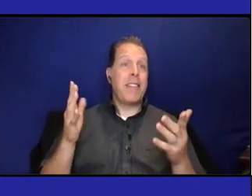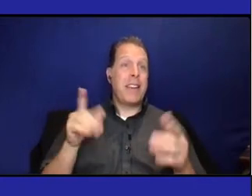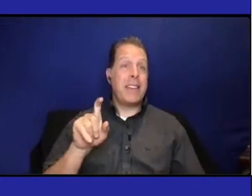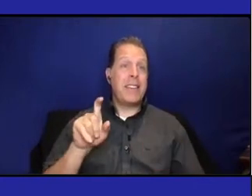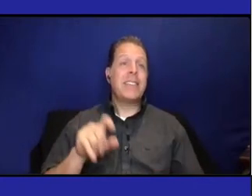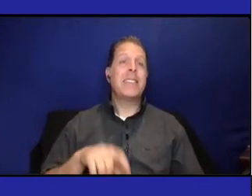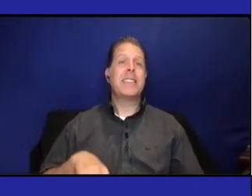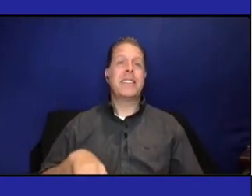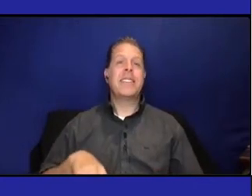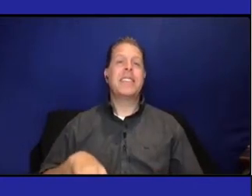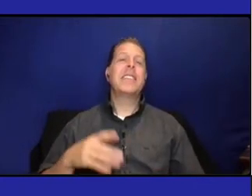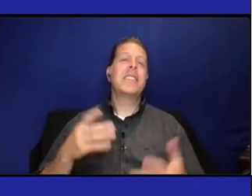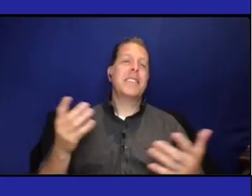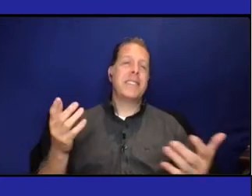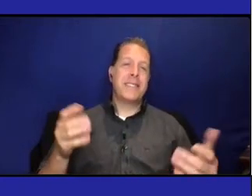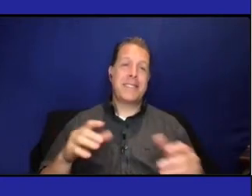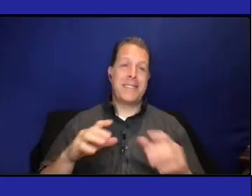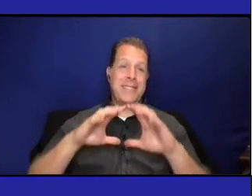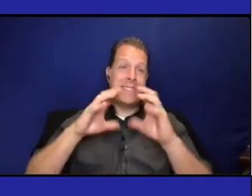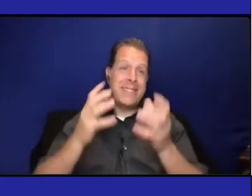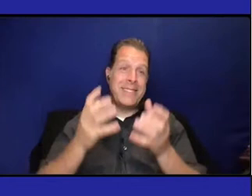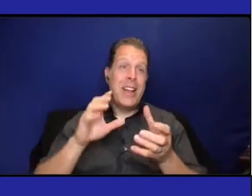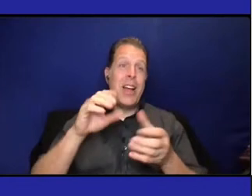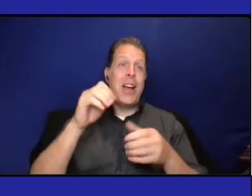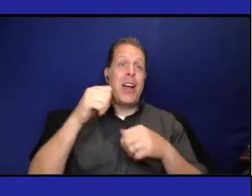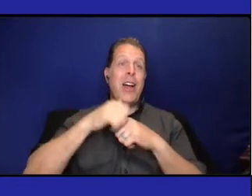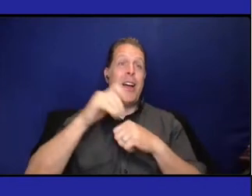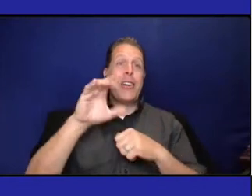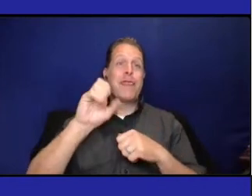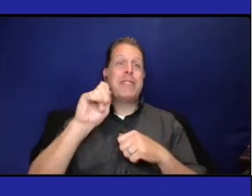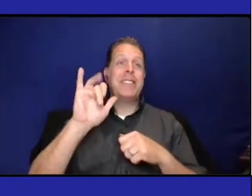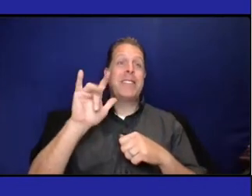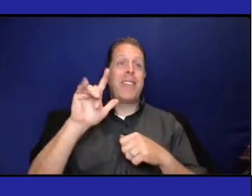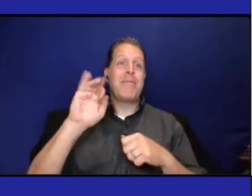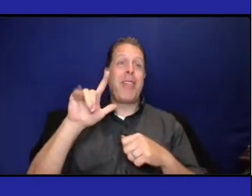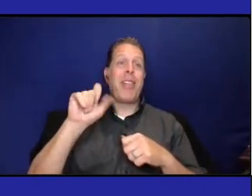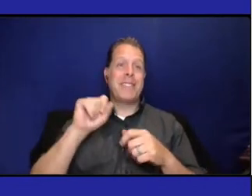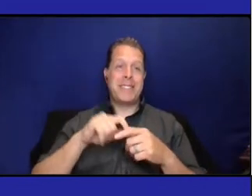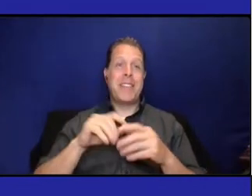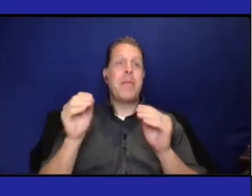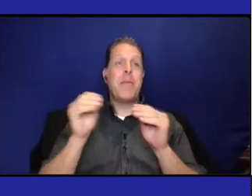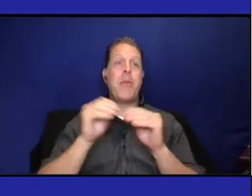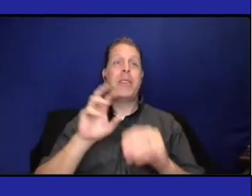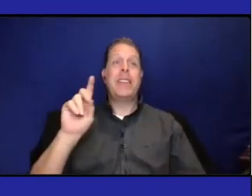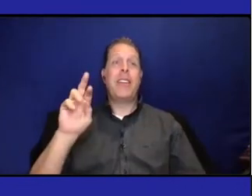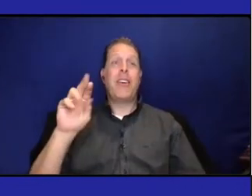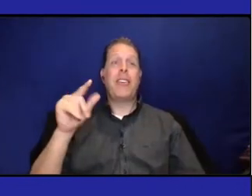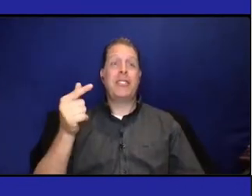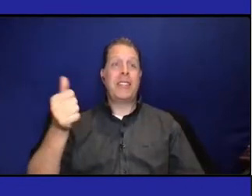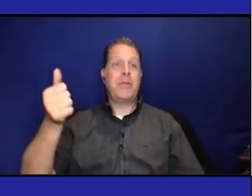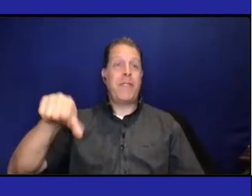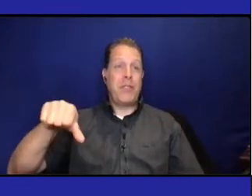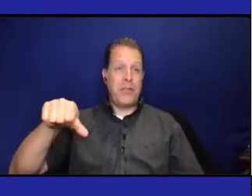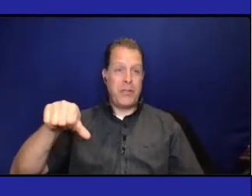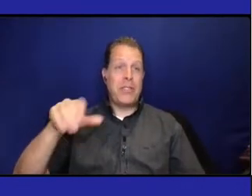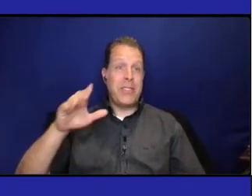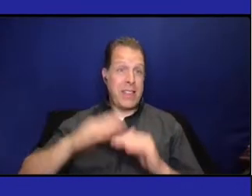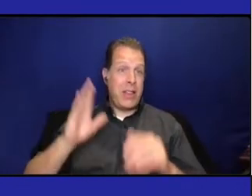We have crystal balls all over the table. Is there more DRG refusals than there used to be, or